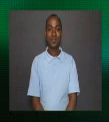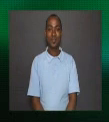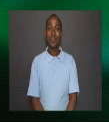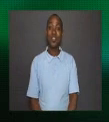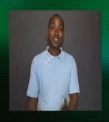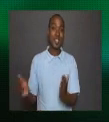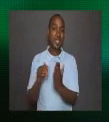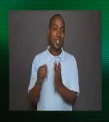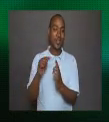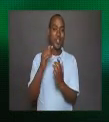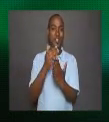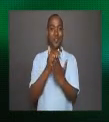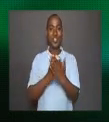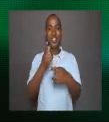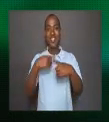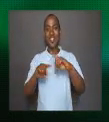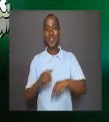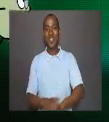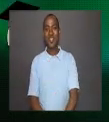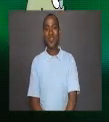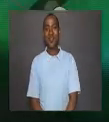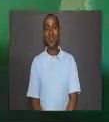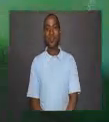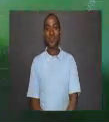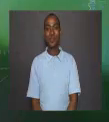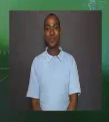Let's get back to our lesson.